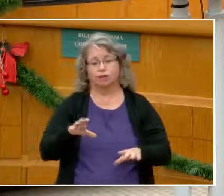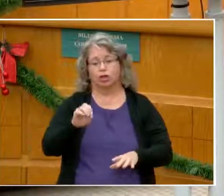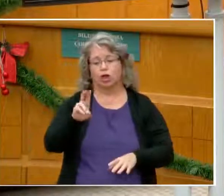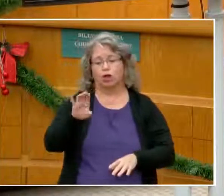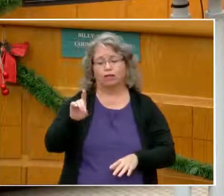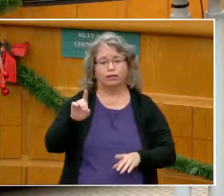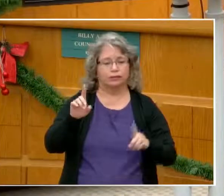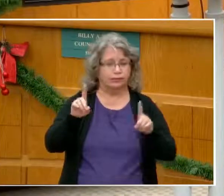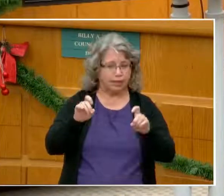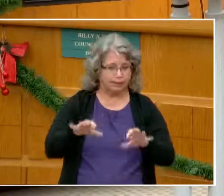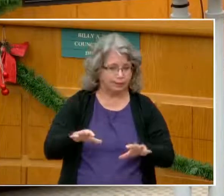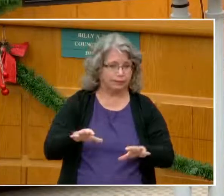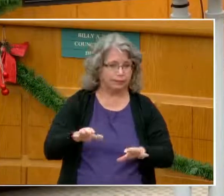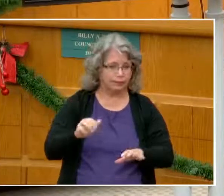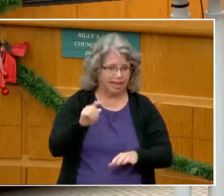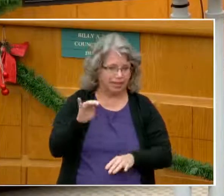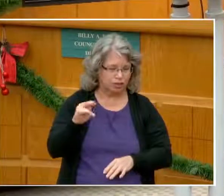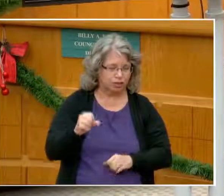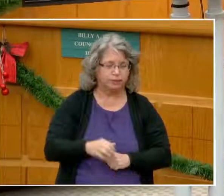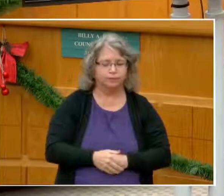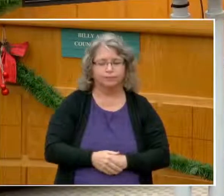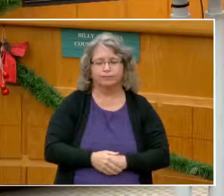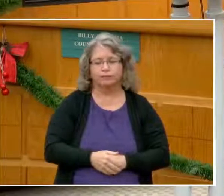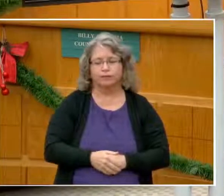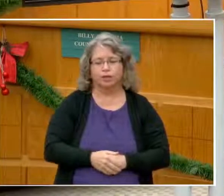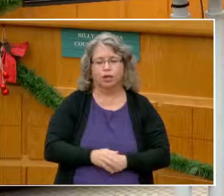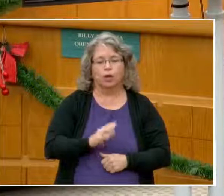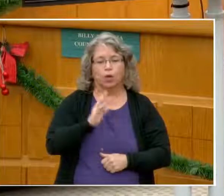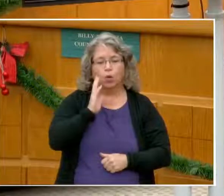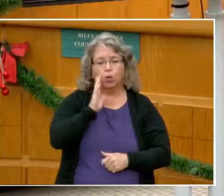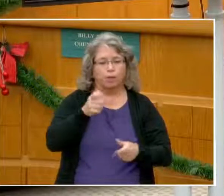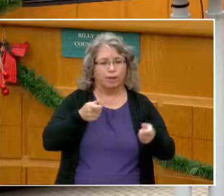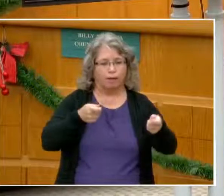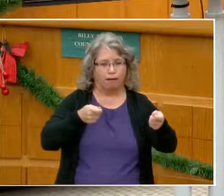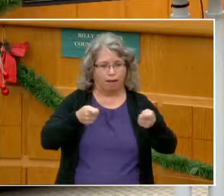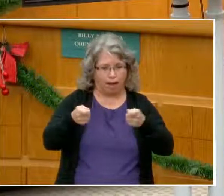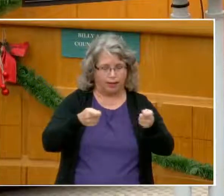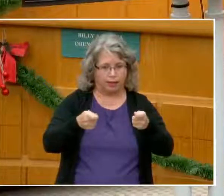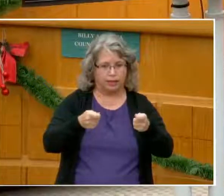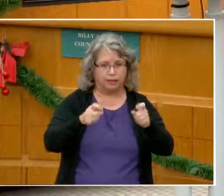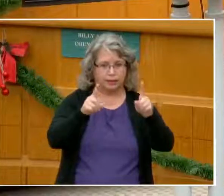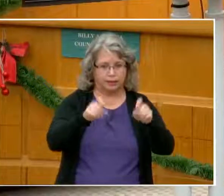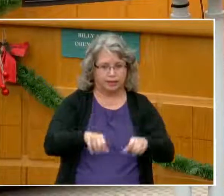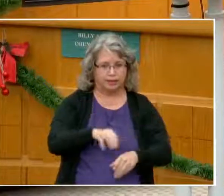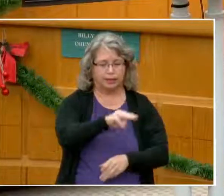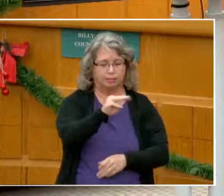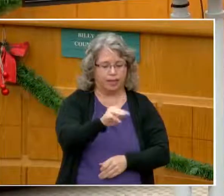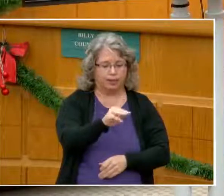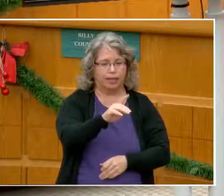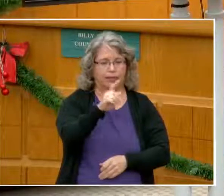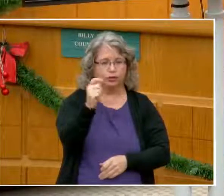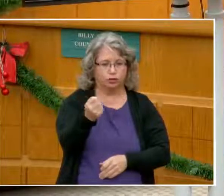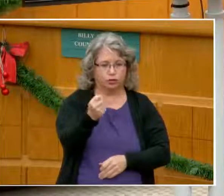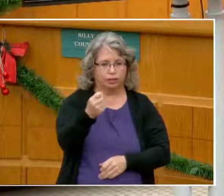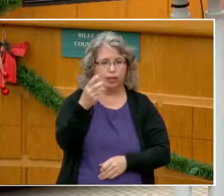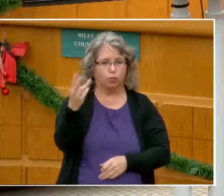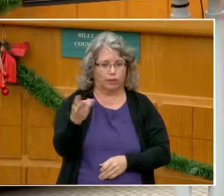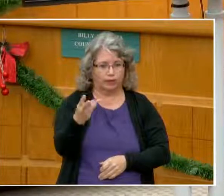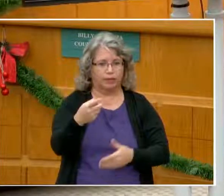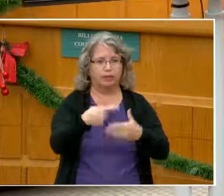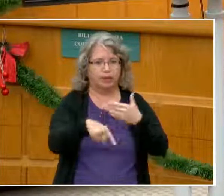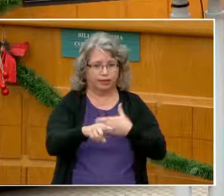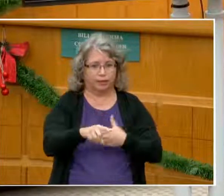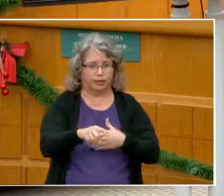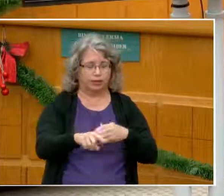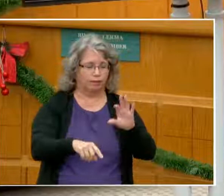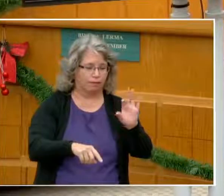them. They are going to be handling testing Monday, Tuesday, and Wednesday next week